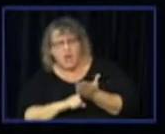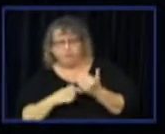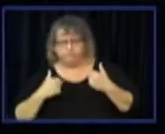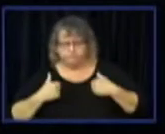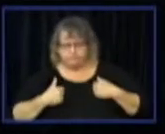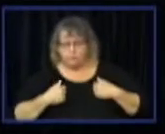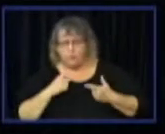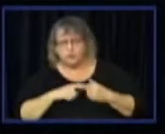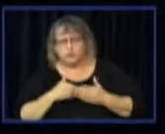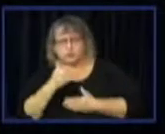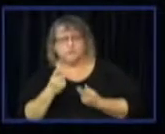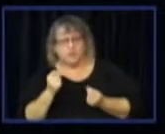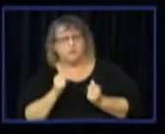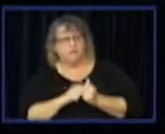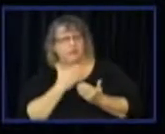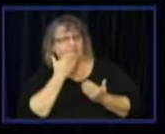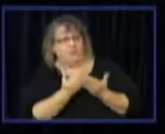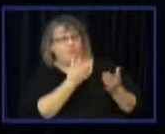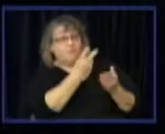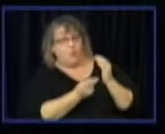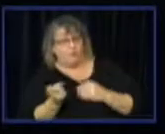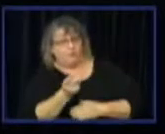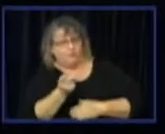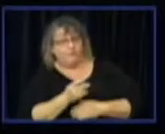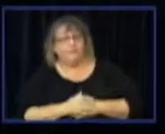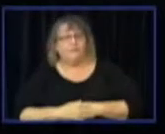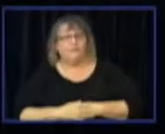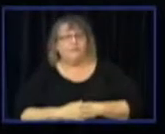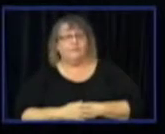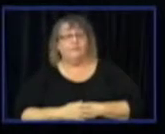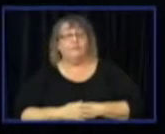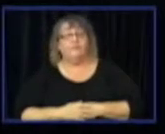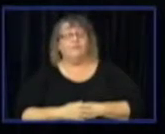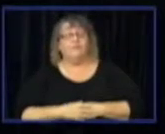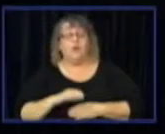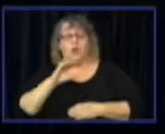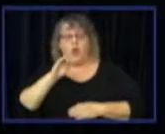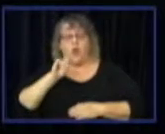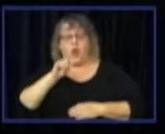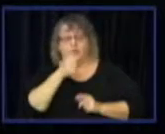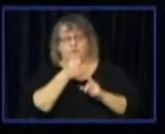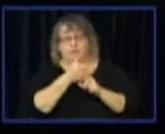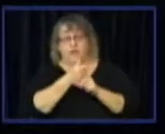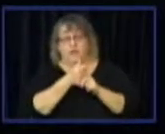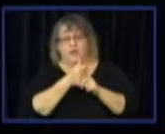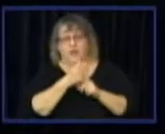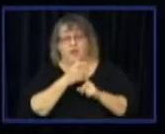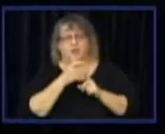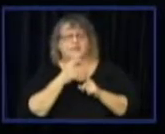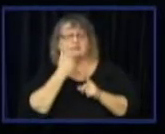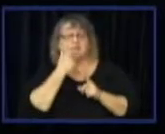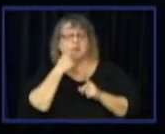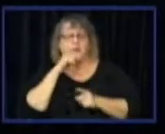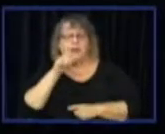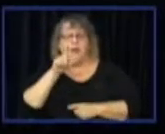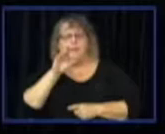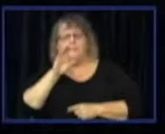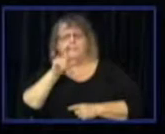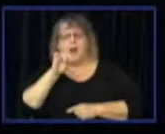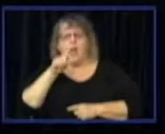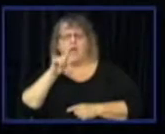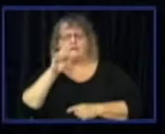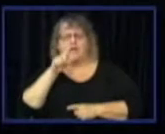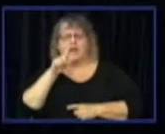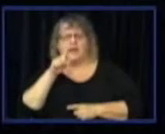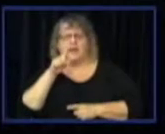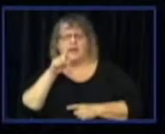a concussion. So thank you to both of you. You know, Colin was blindsided when